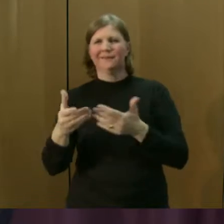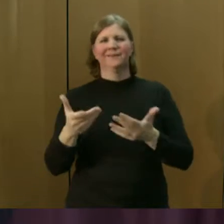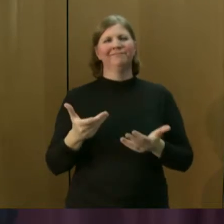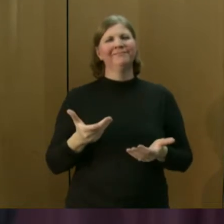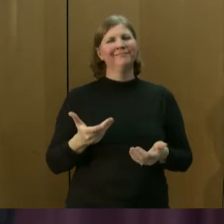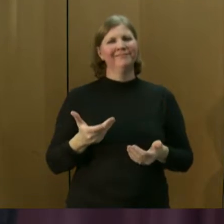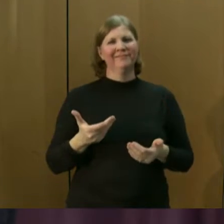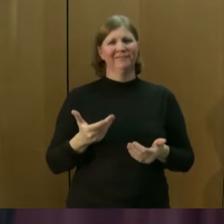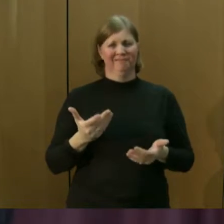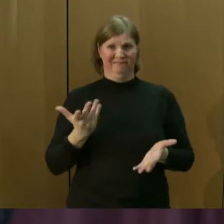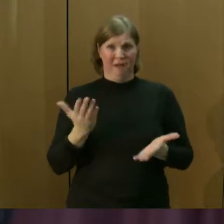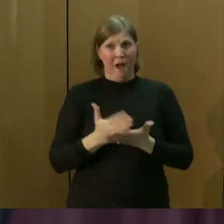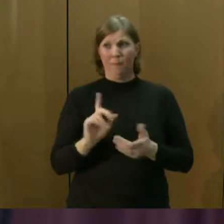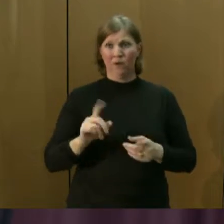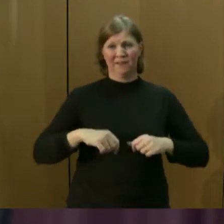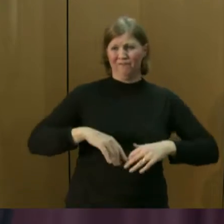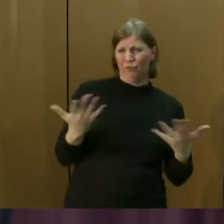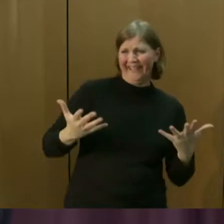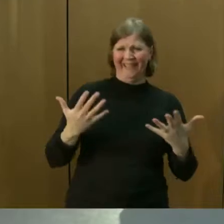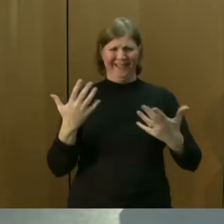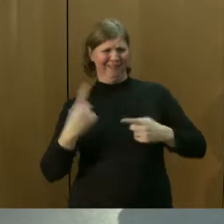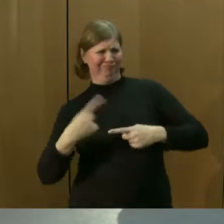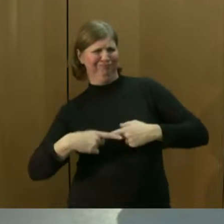and a spontaneity which really sets the Fringe aside.